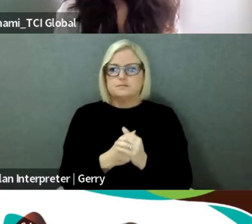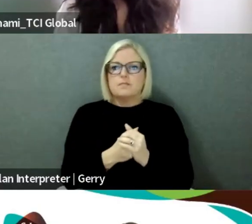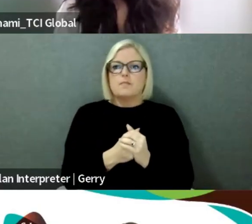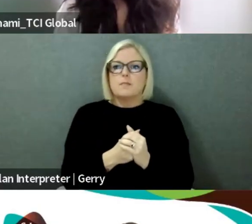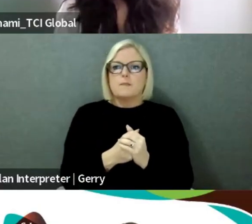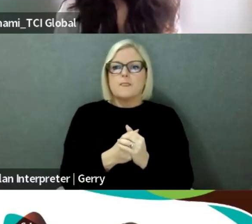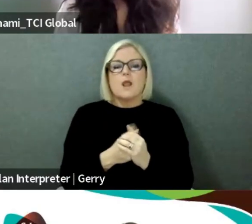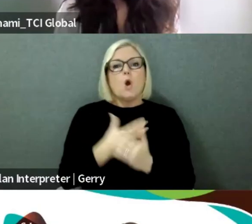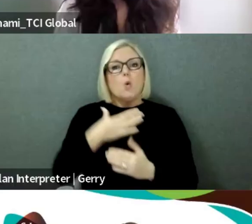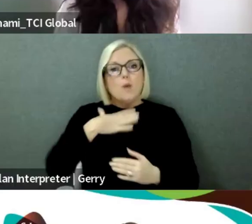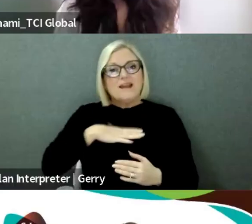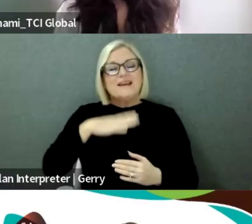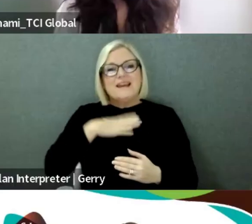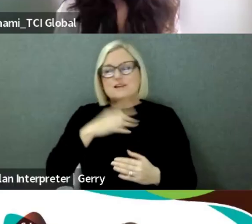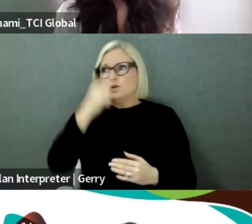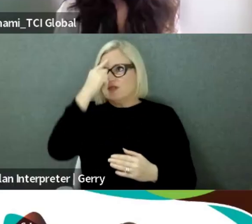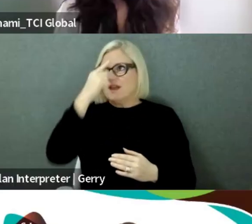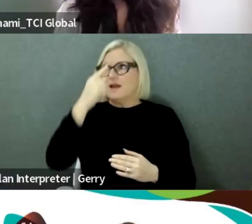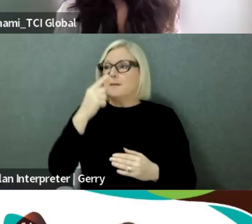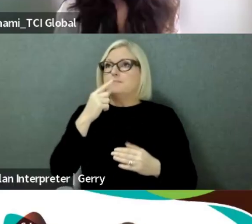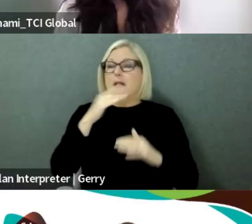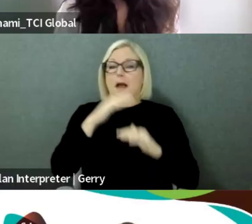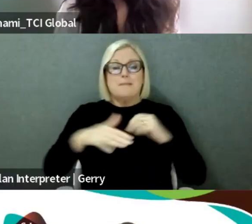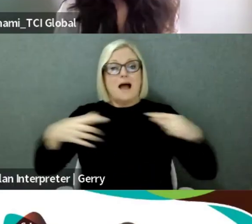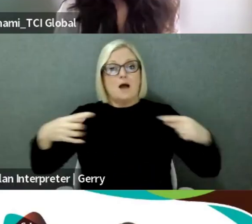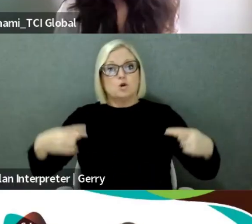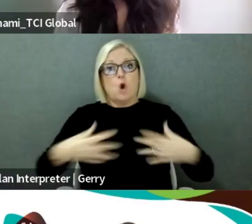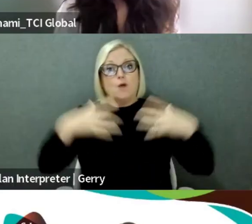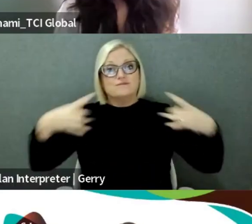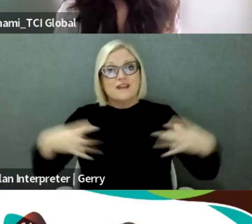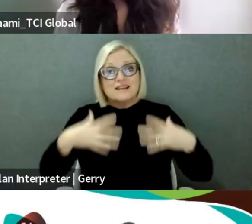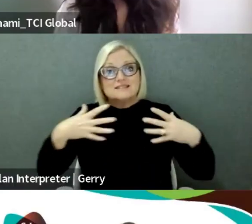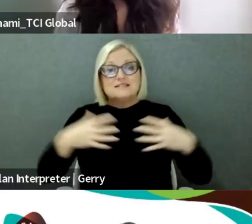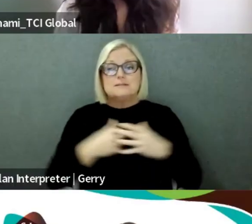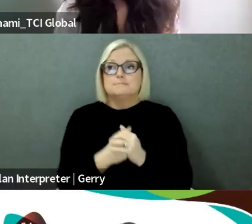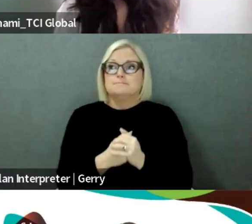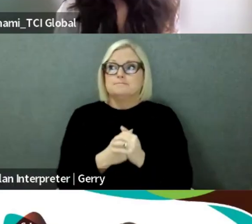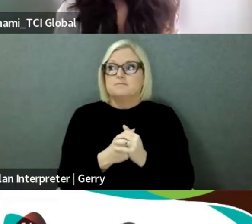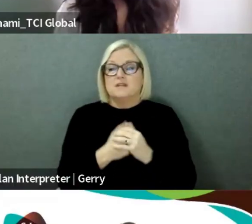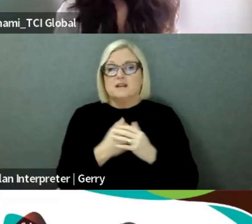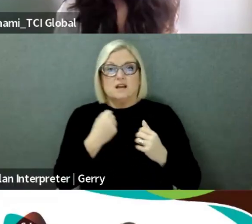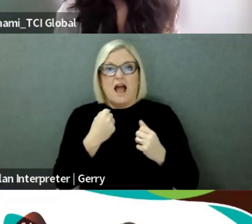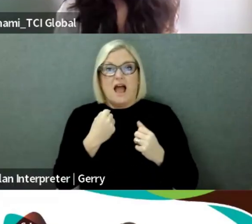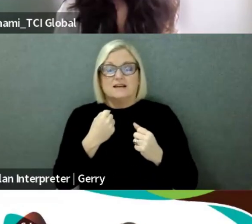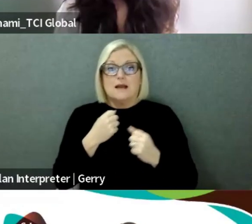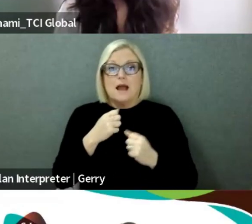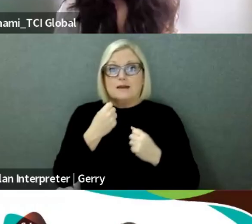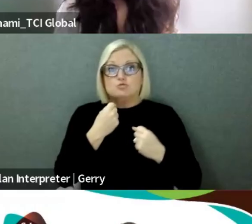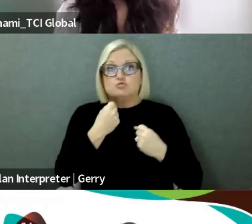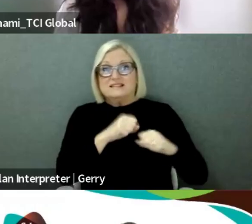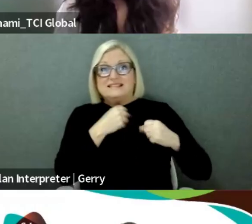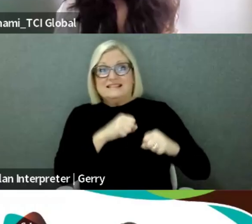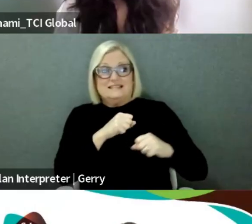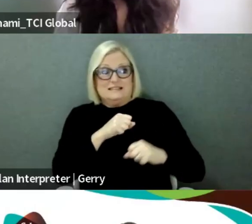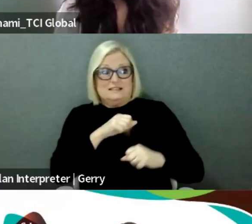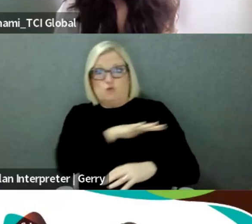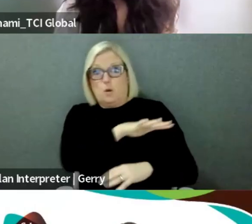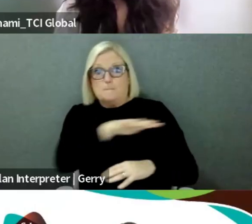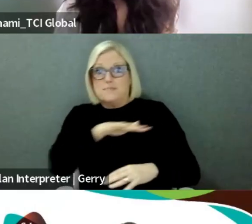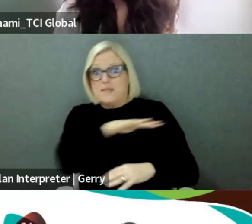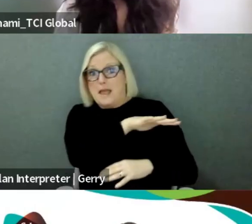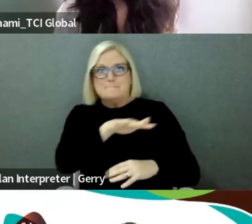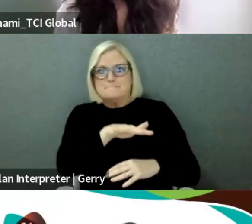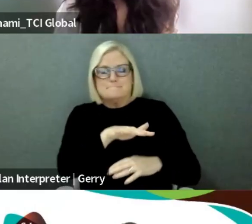think about how we address conflict and resistance in ways that are non-coercive and rights-based,